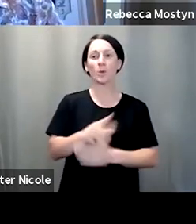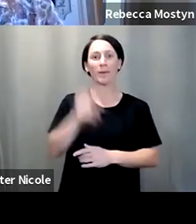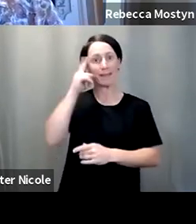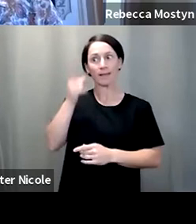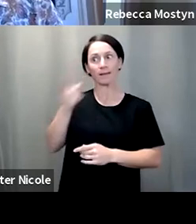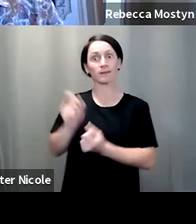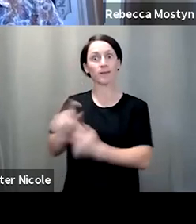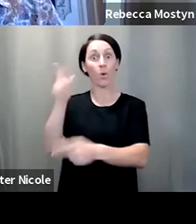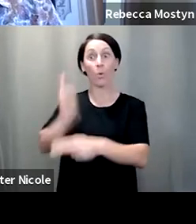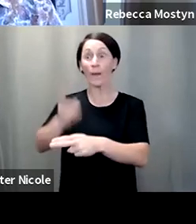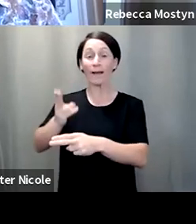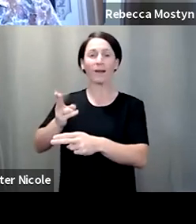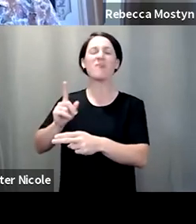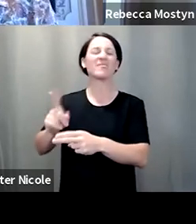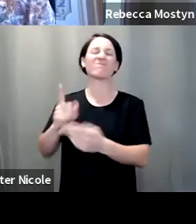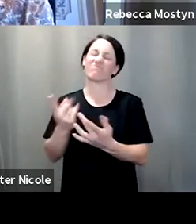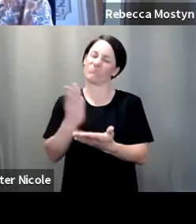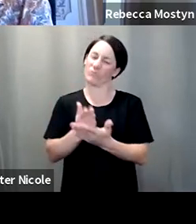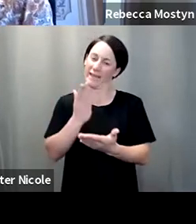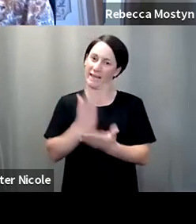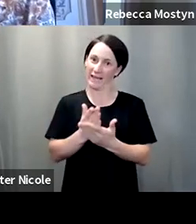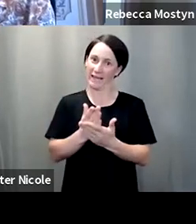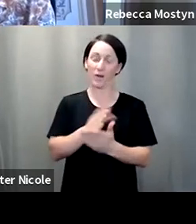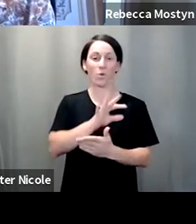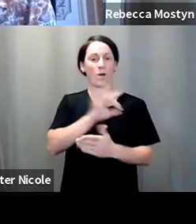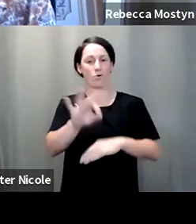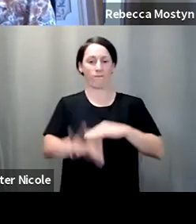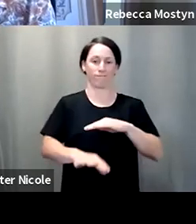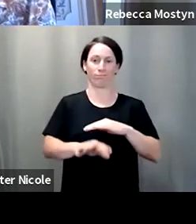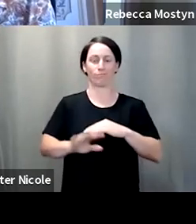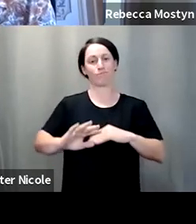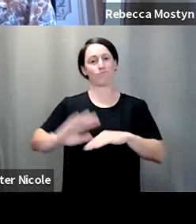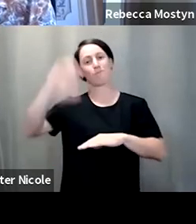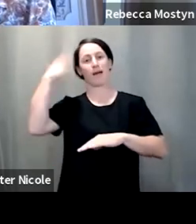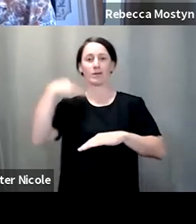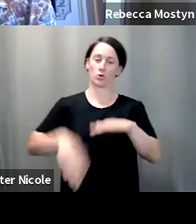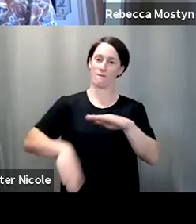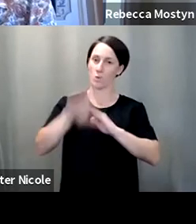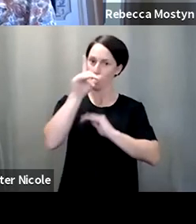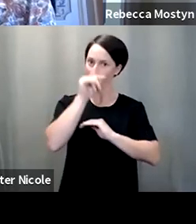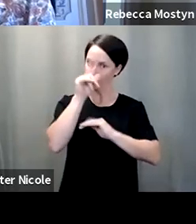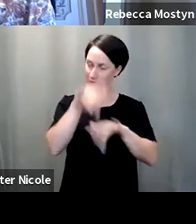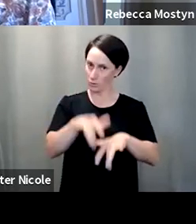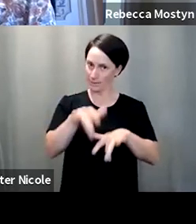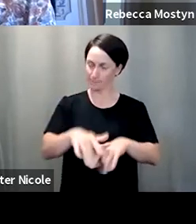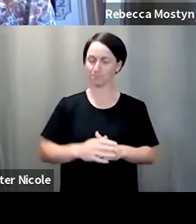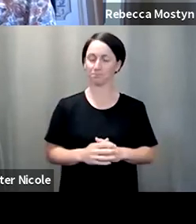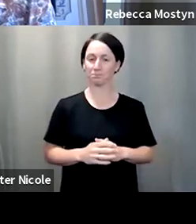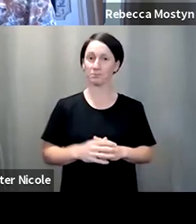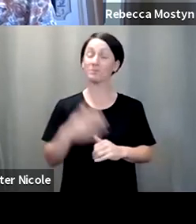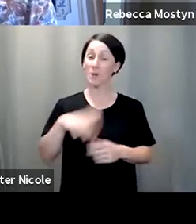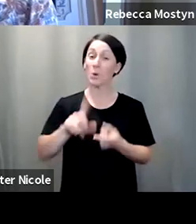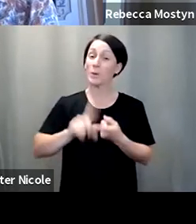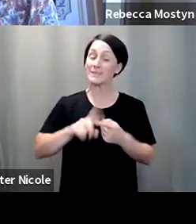be some time before the market is fully rebuilt. And so we're still kind of at the early stages of rebuilding. And as we've talked about